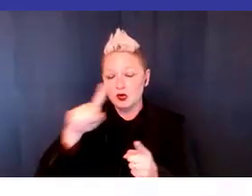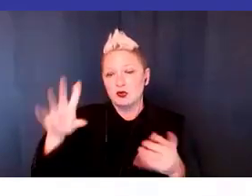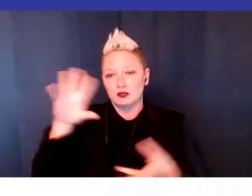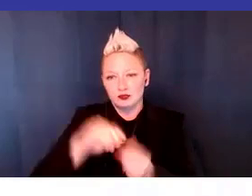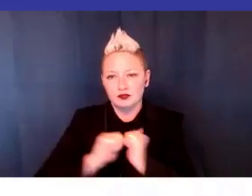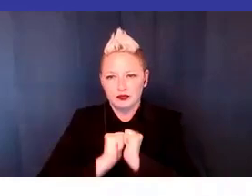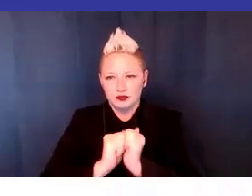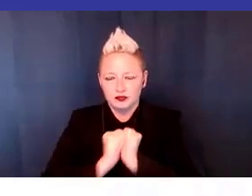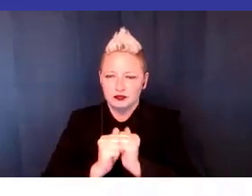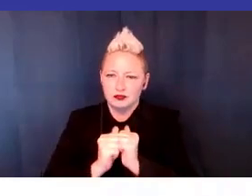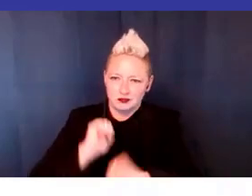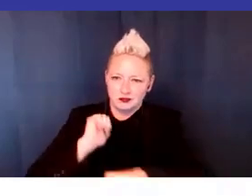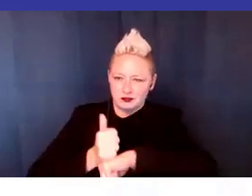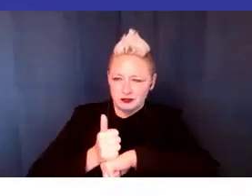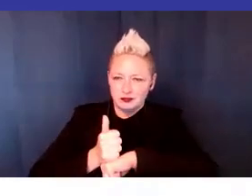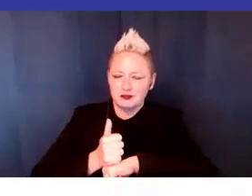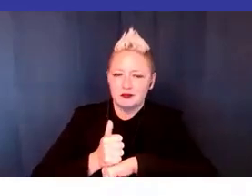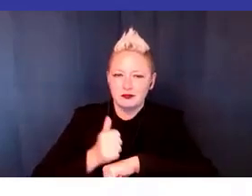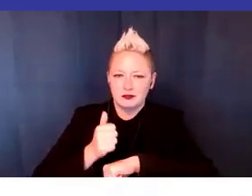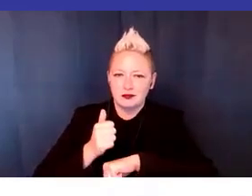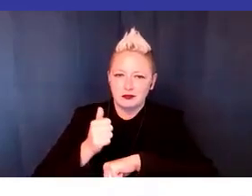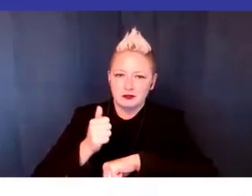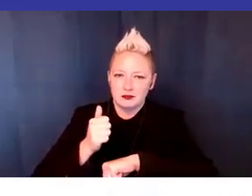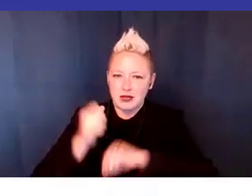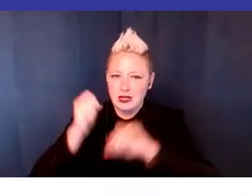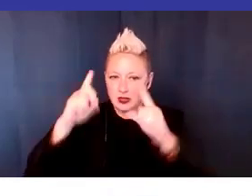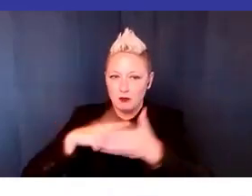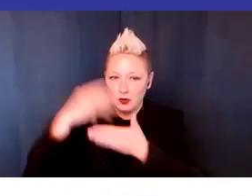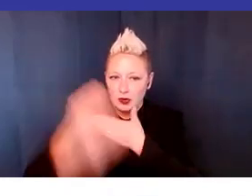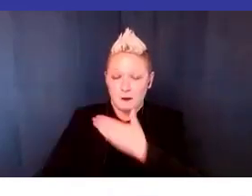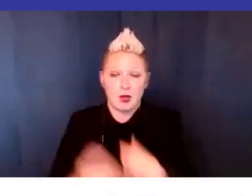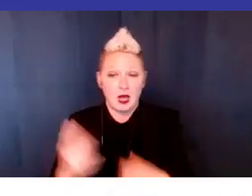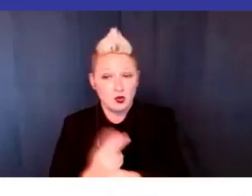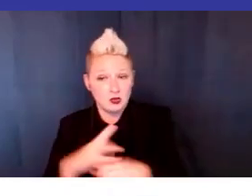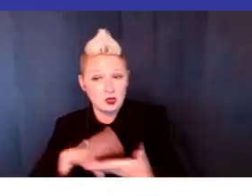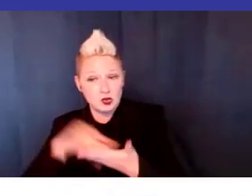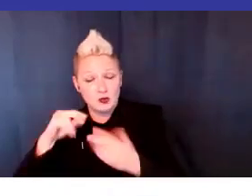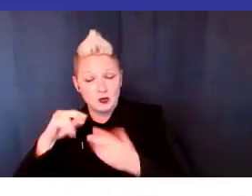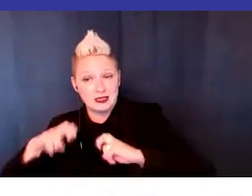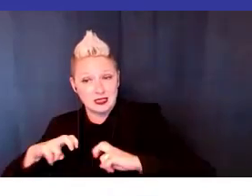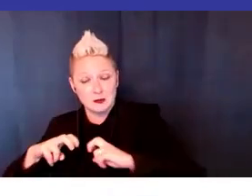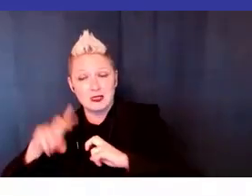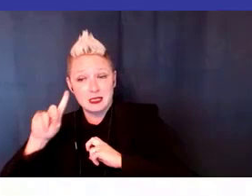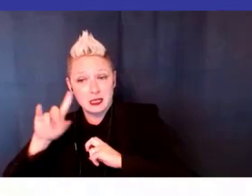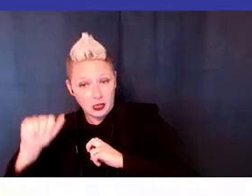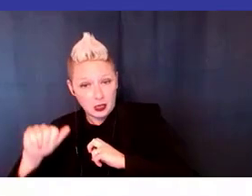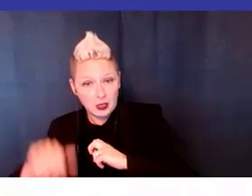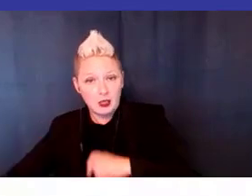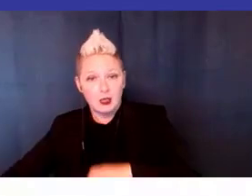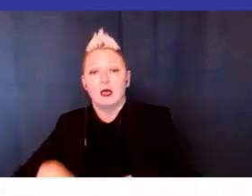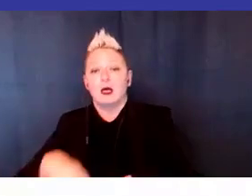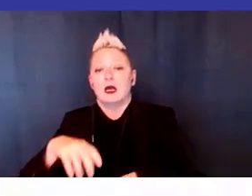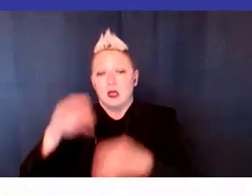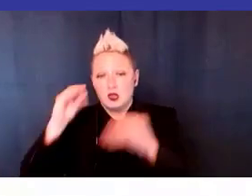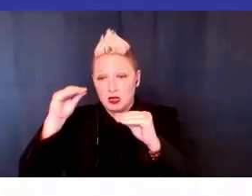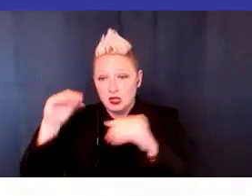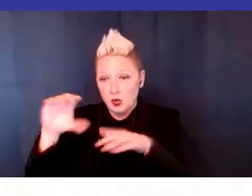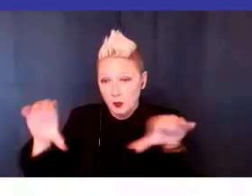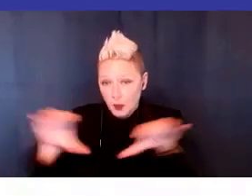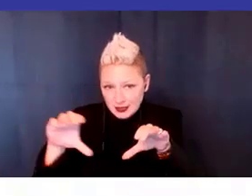programs, and use student assessment data, analyze instructional practices, and make necessary adjustments that improve student